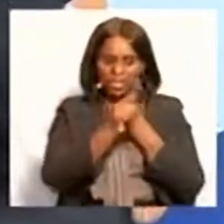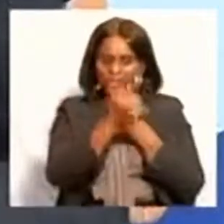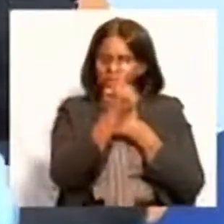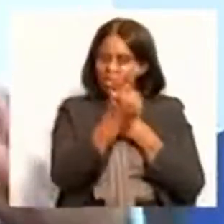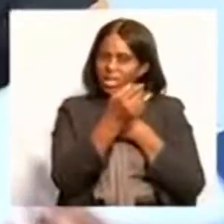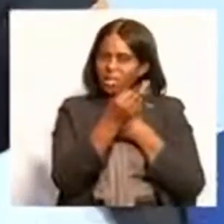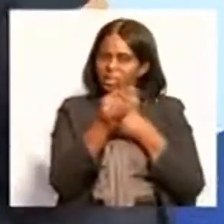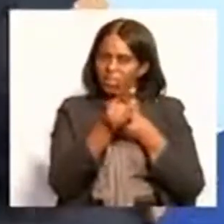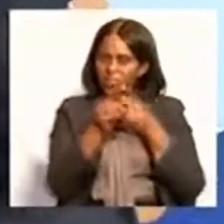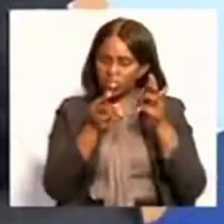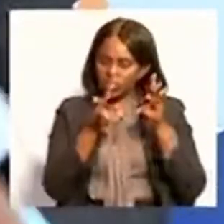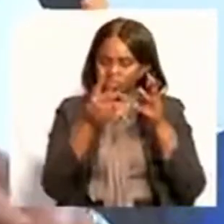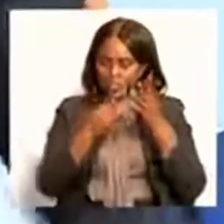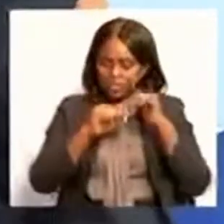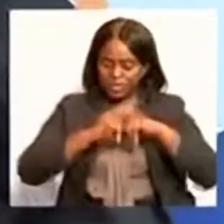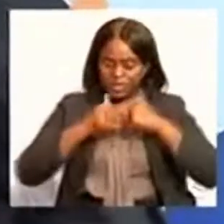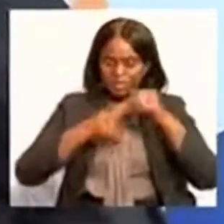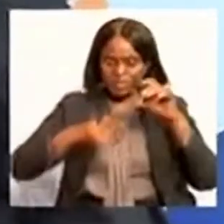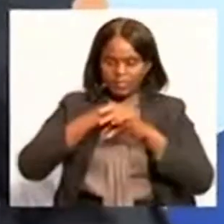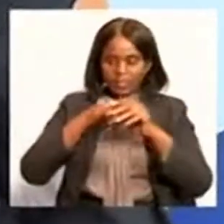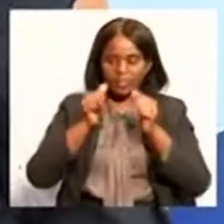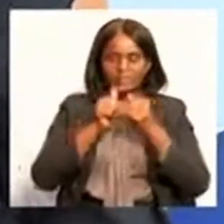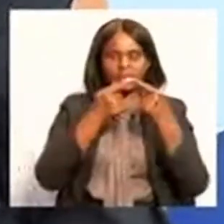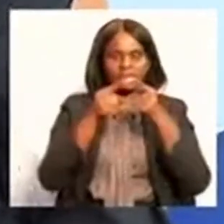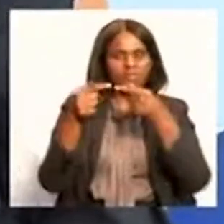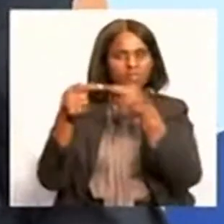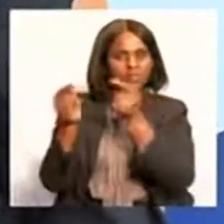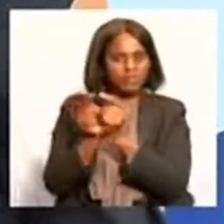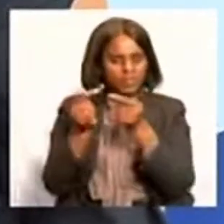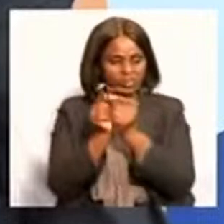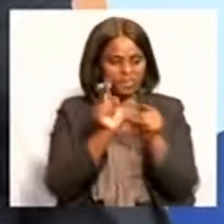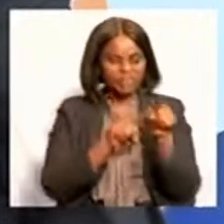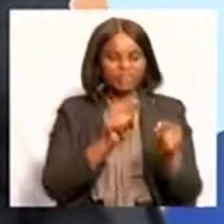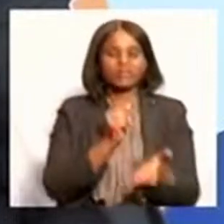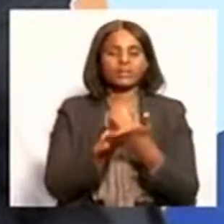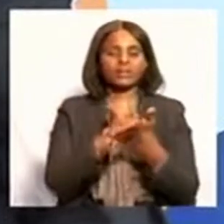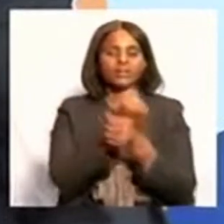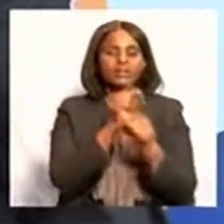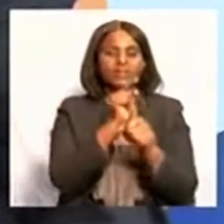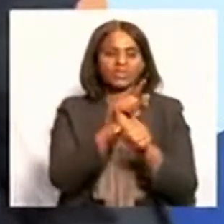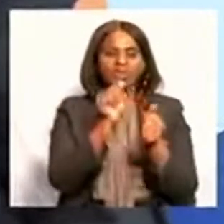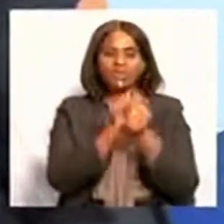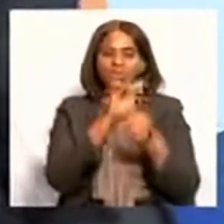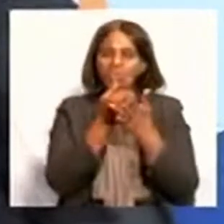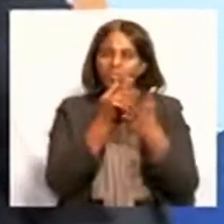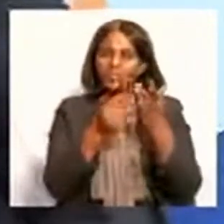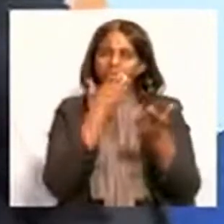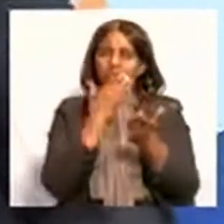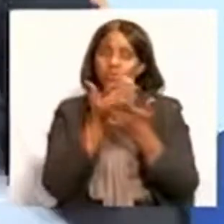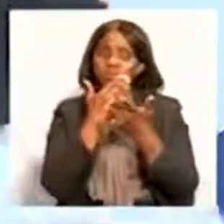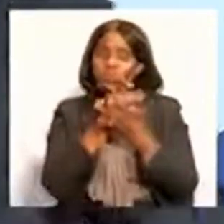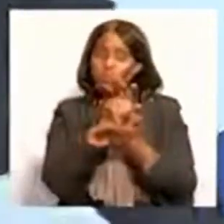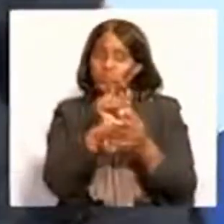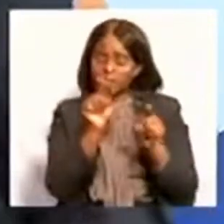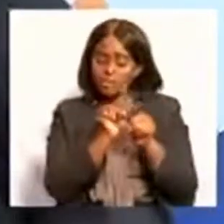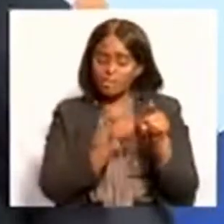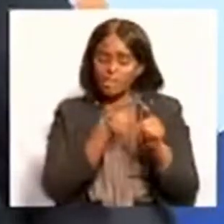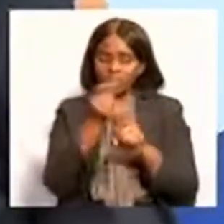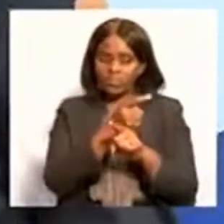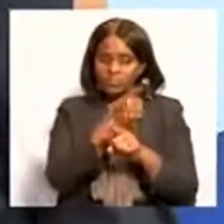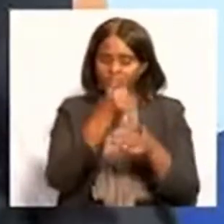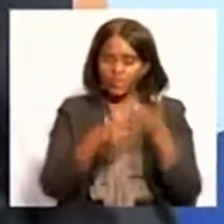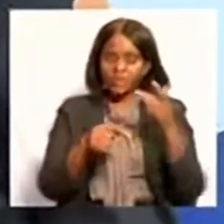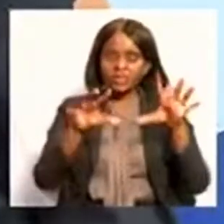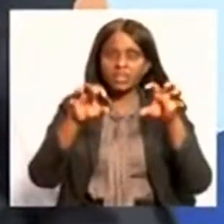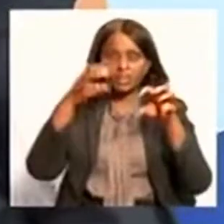in which we are actually engaging with our different stakeholders to address the issues of queries. And it's good that this one actually came from the Cabinet